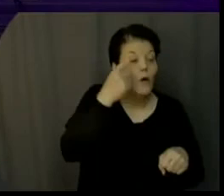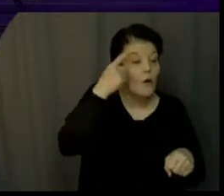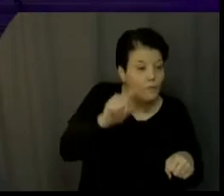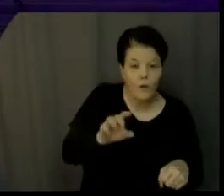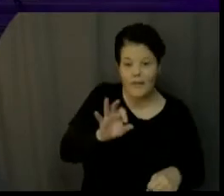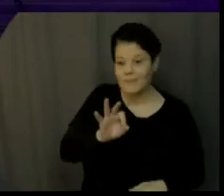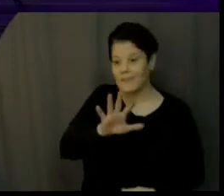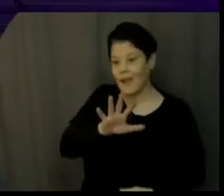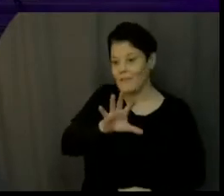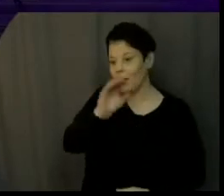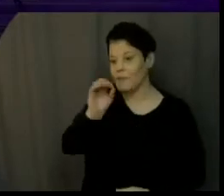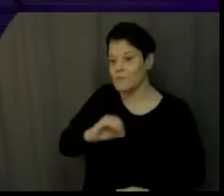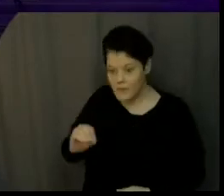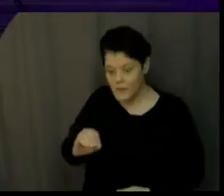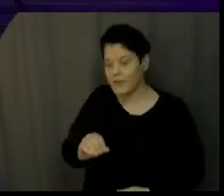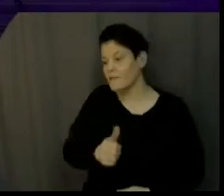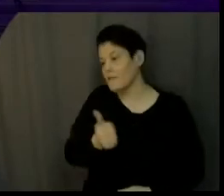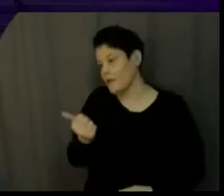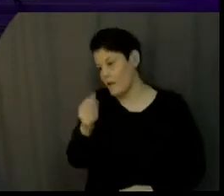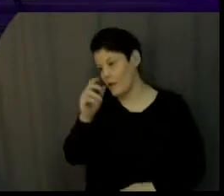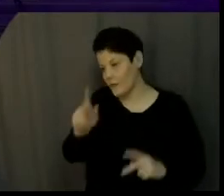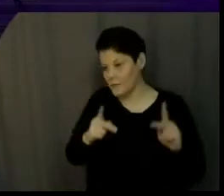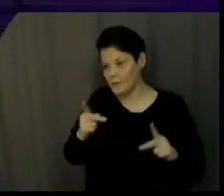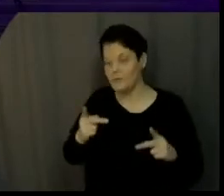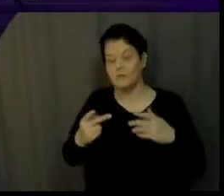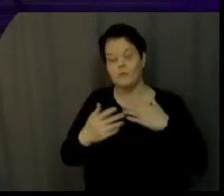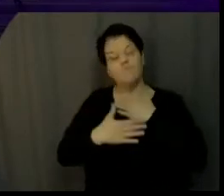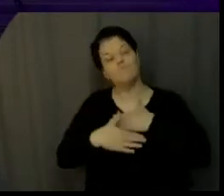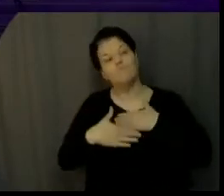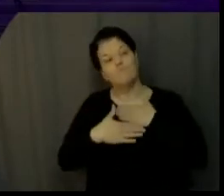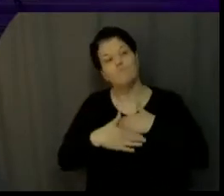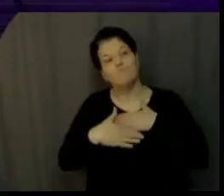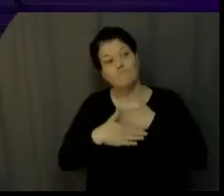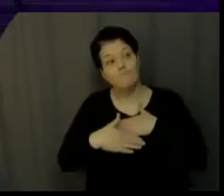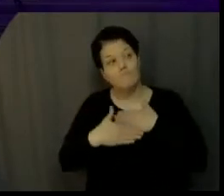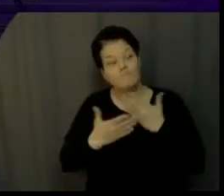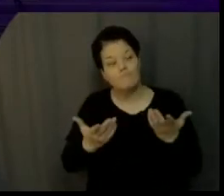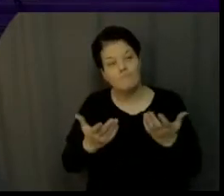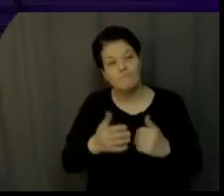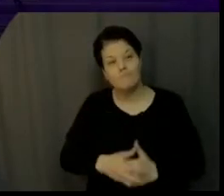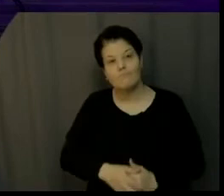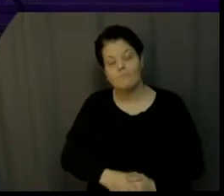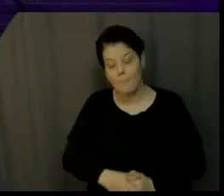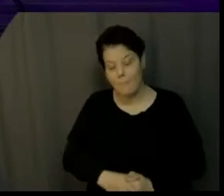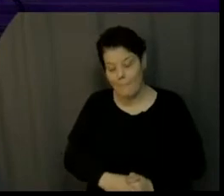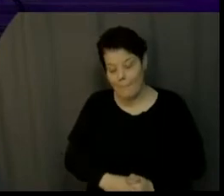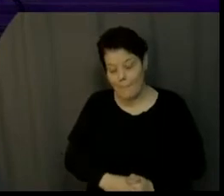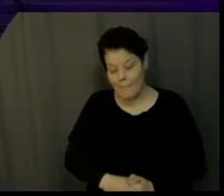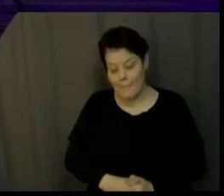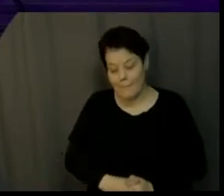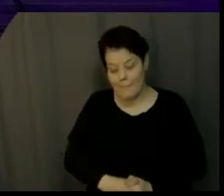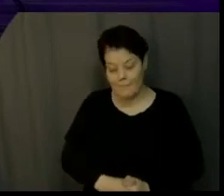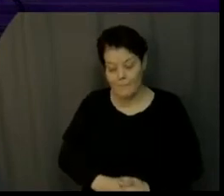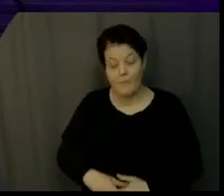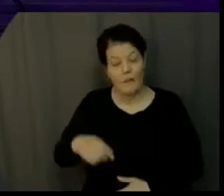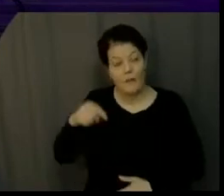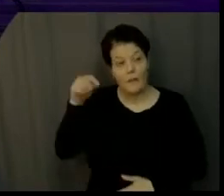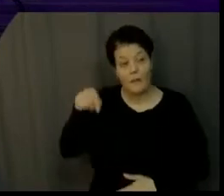And the mission of a cruise liner is to make sure that those who paid the money, their trip is